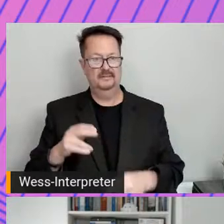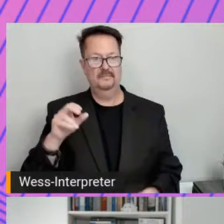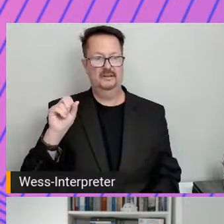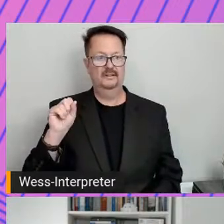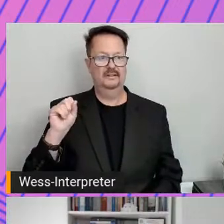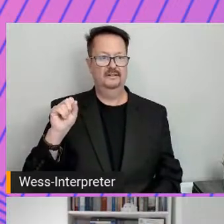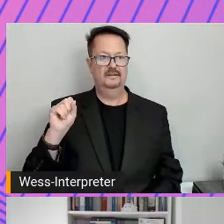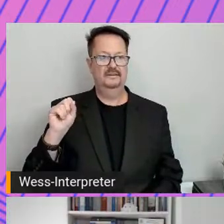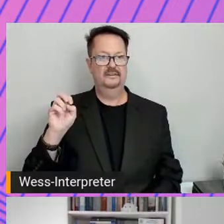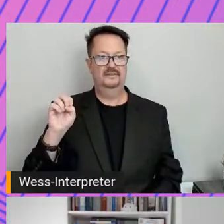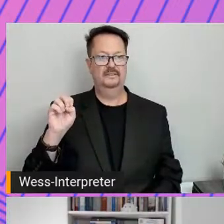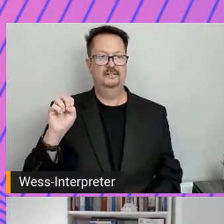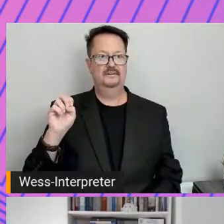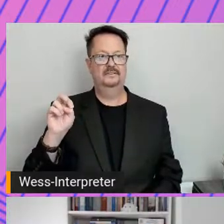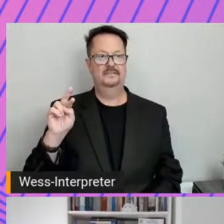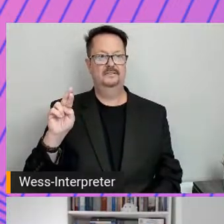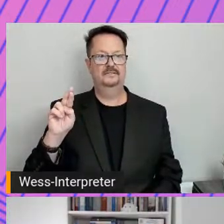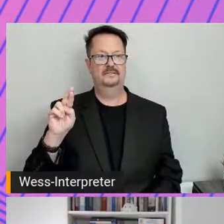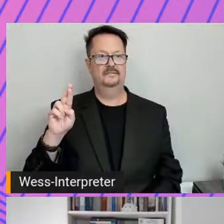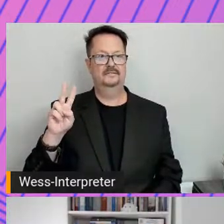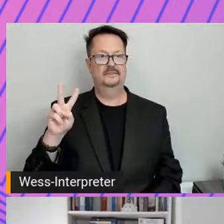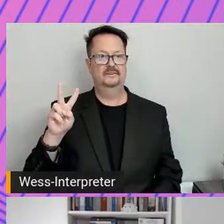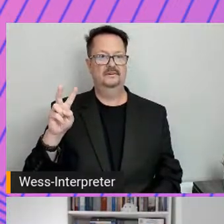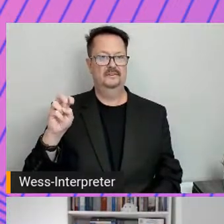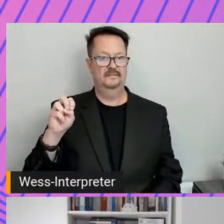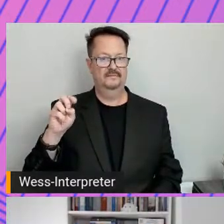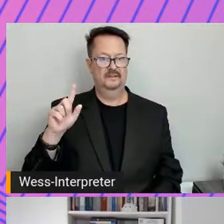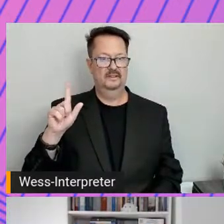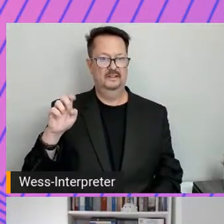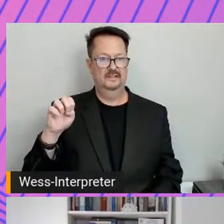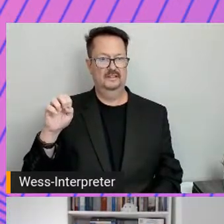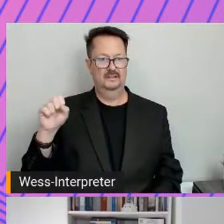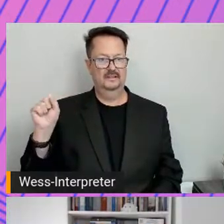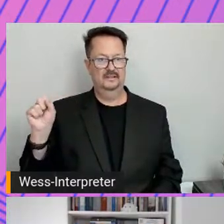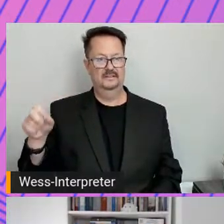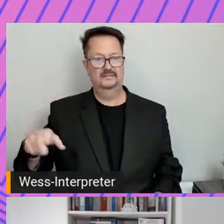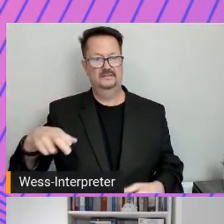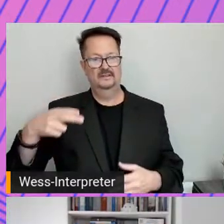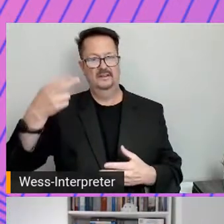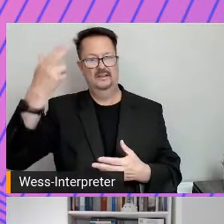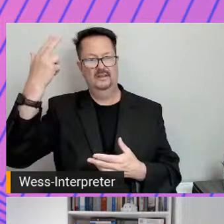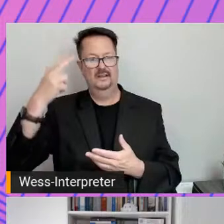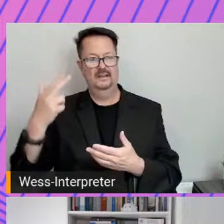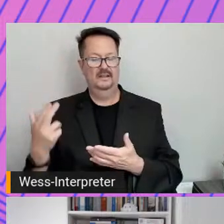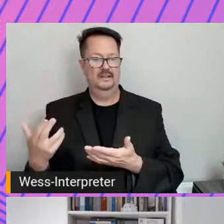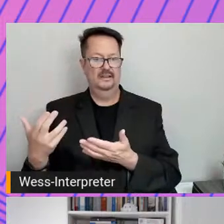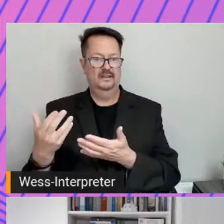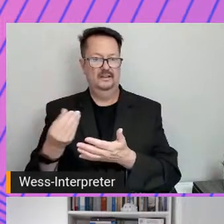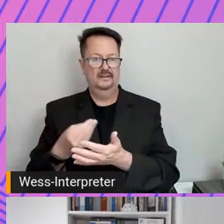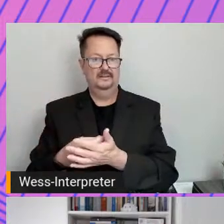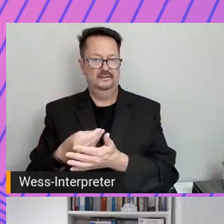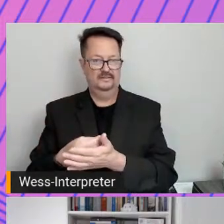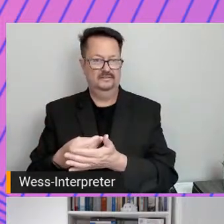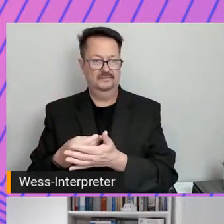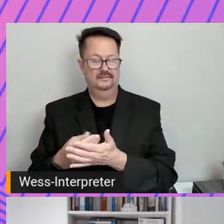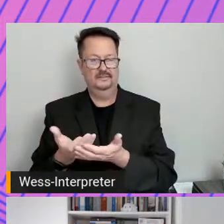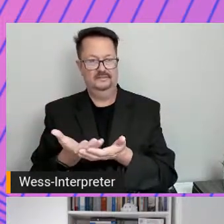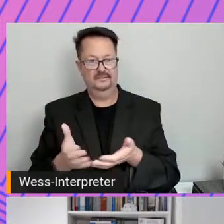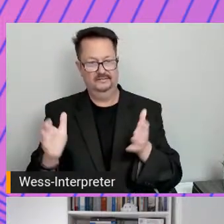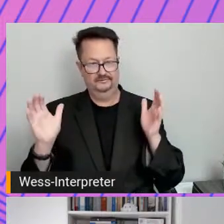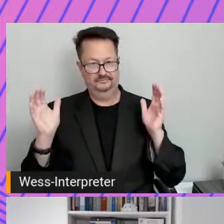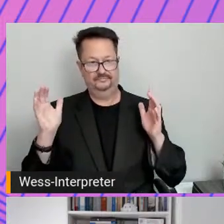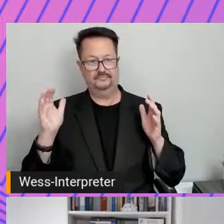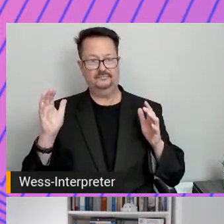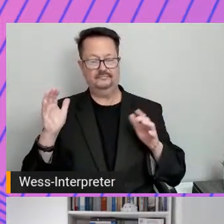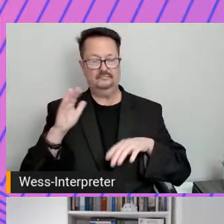on AWS. And I want to start out with talking a little bit about the thing that makes me most excited